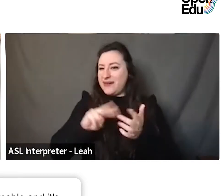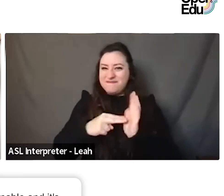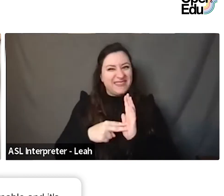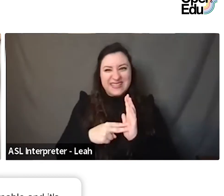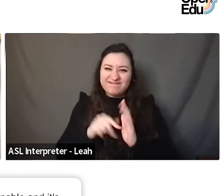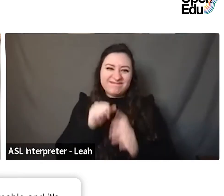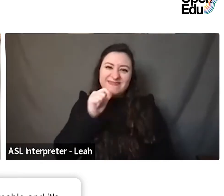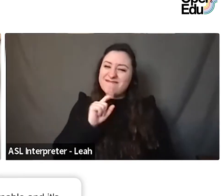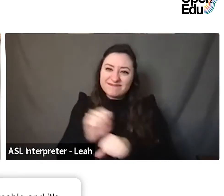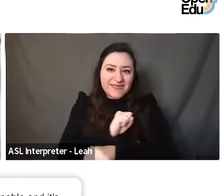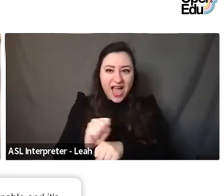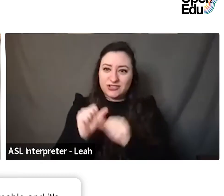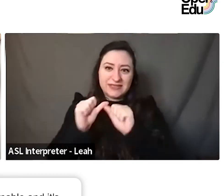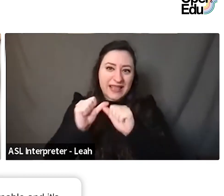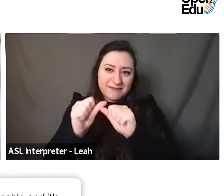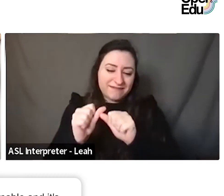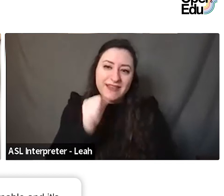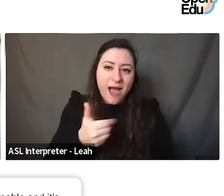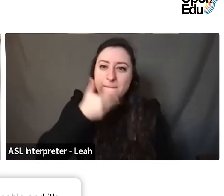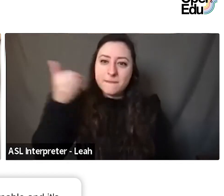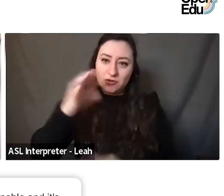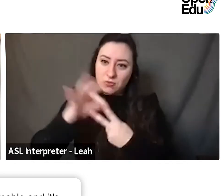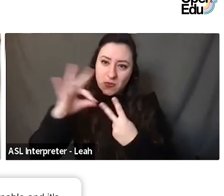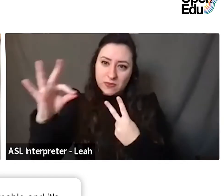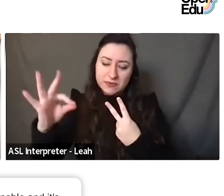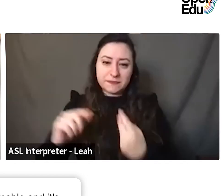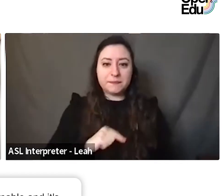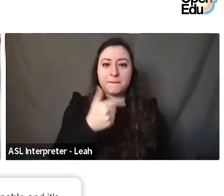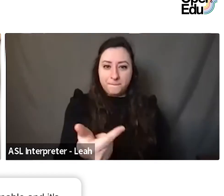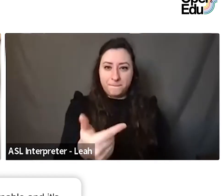truly sustainable and it's not actually an alternative.